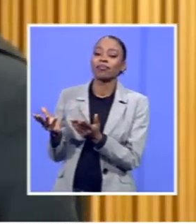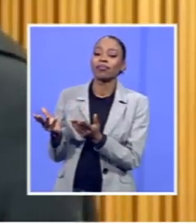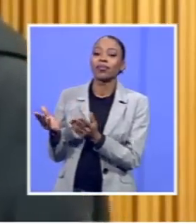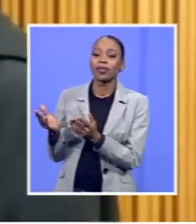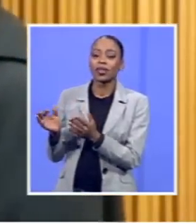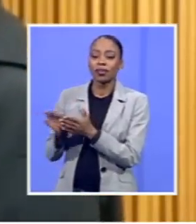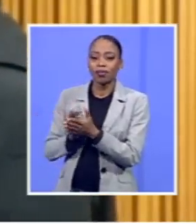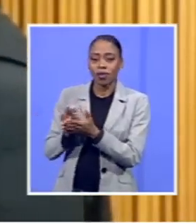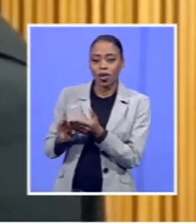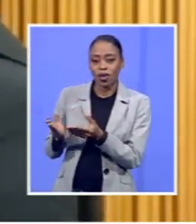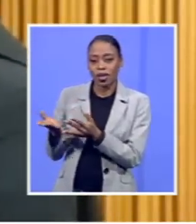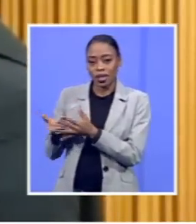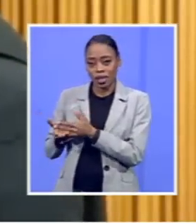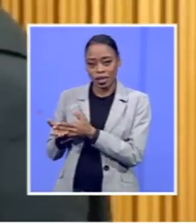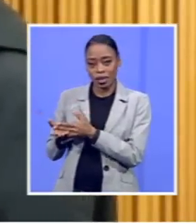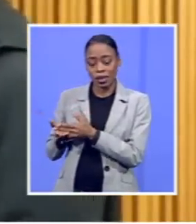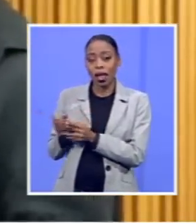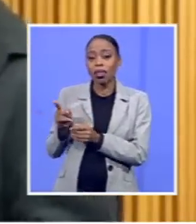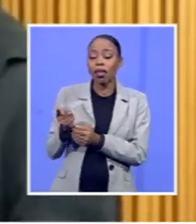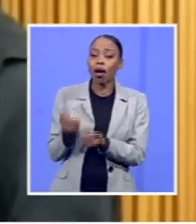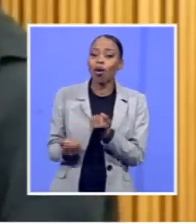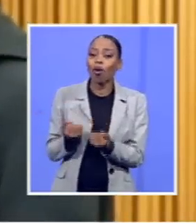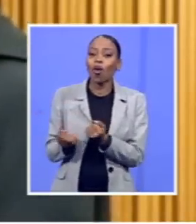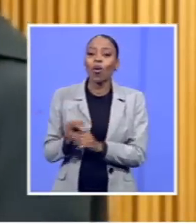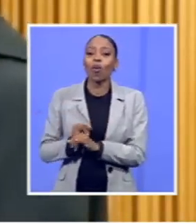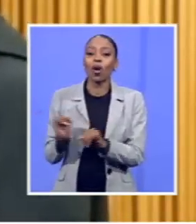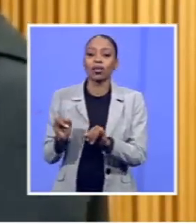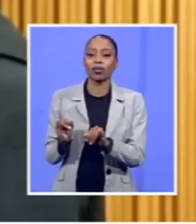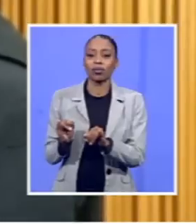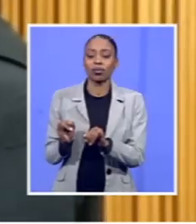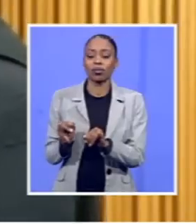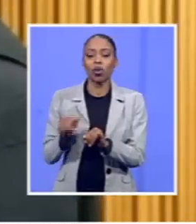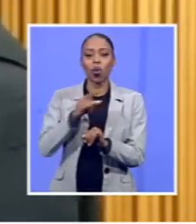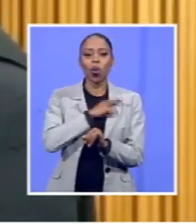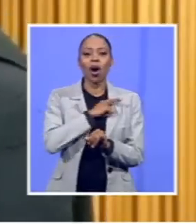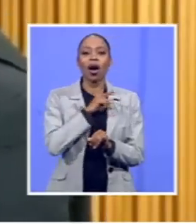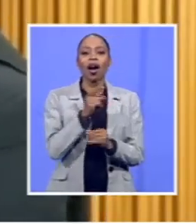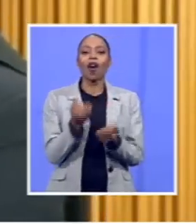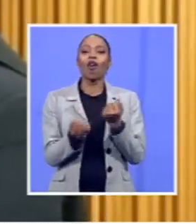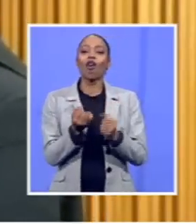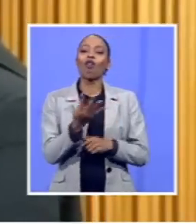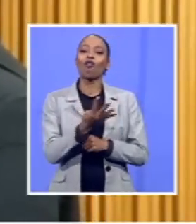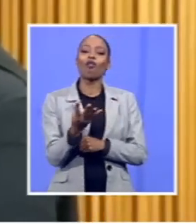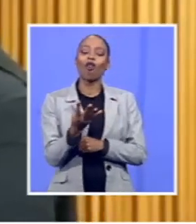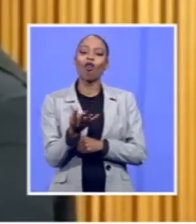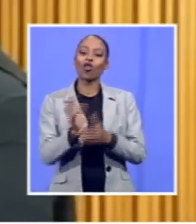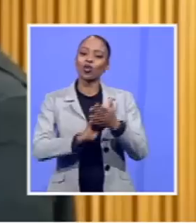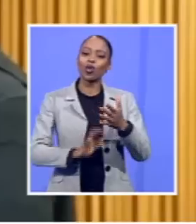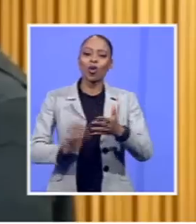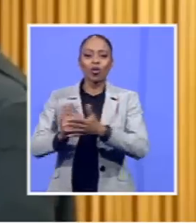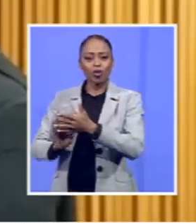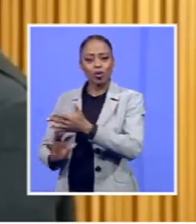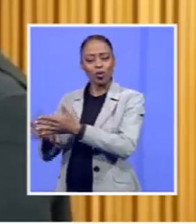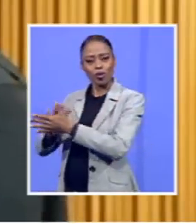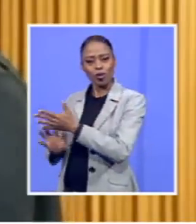case. That court, with the greatest respect, is even worse with my learned friends, because it has something like 4 versions as to when the